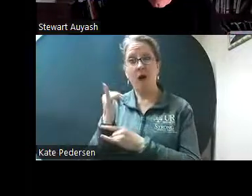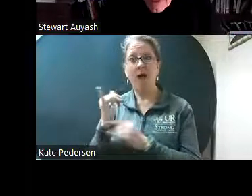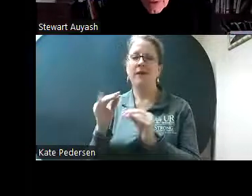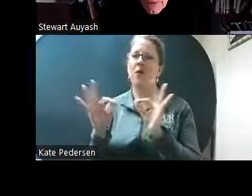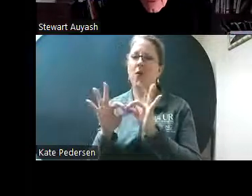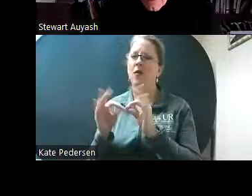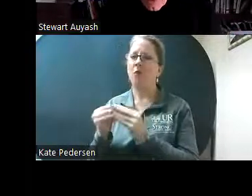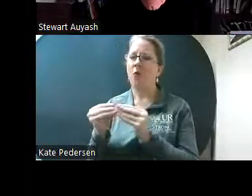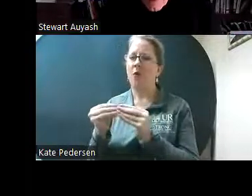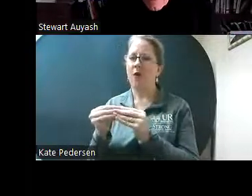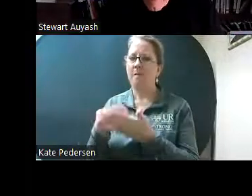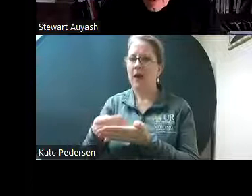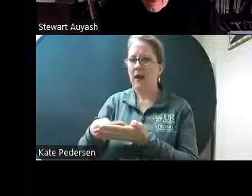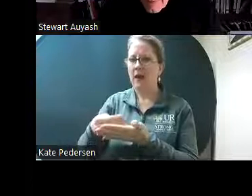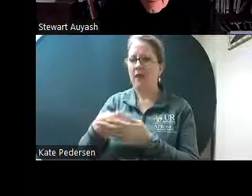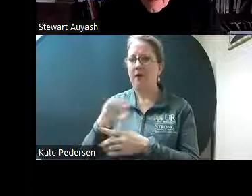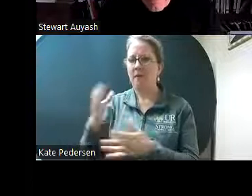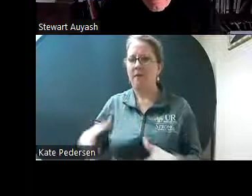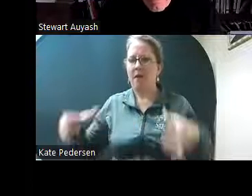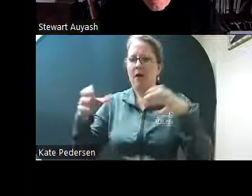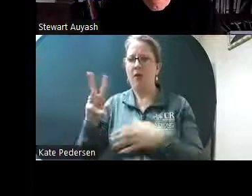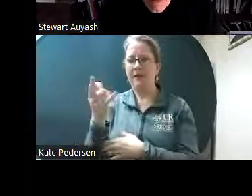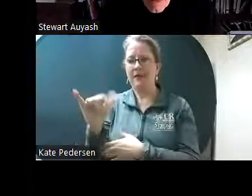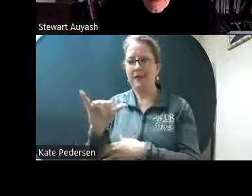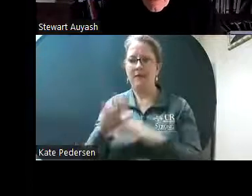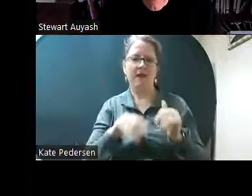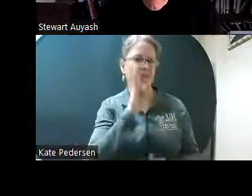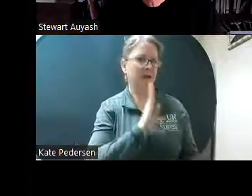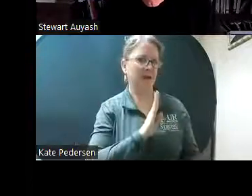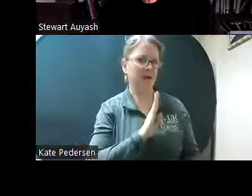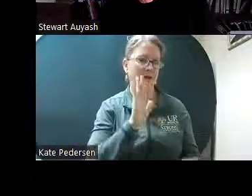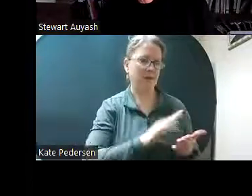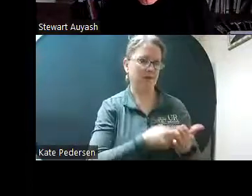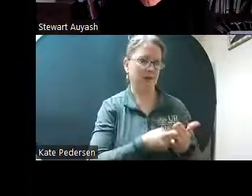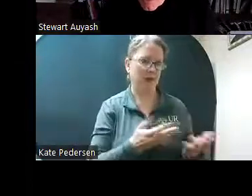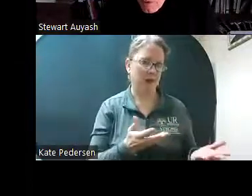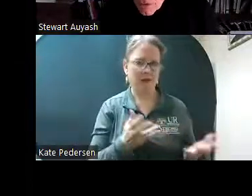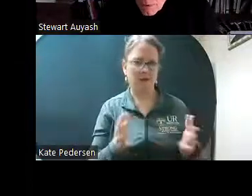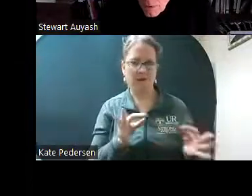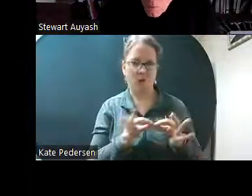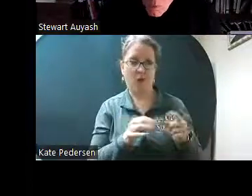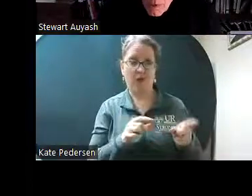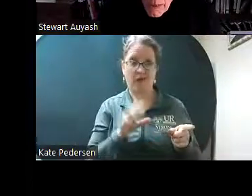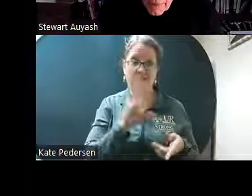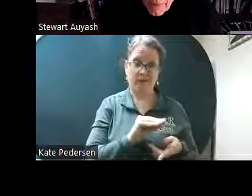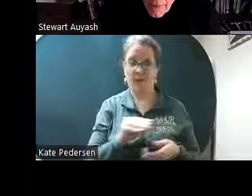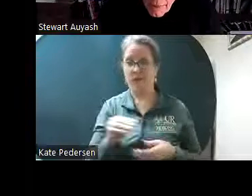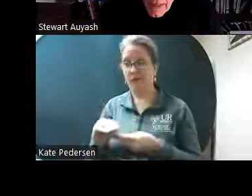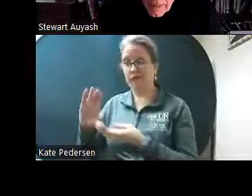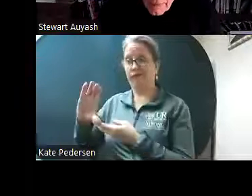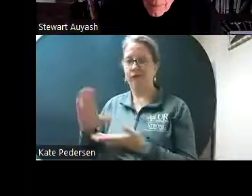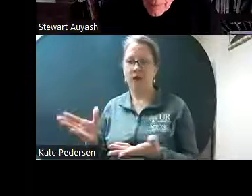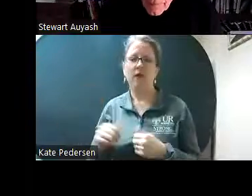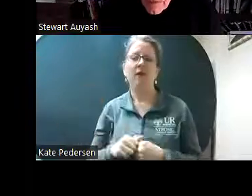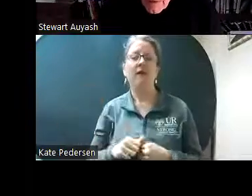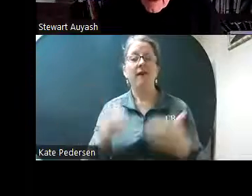barrel of whiskey than you could out of a barrel of beer. Now, the next drug war was also a war on another kind